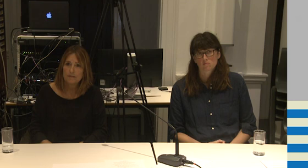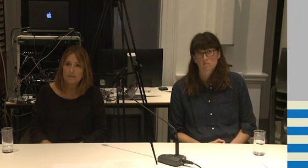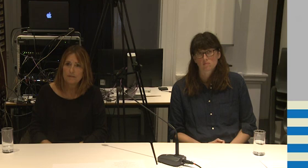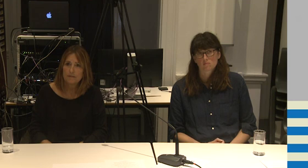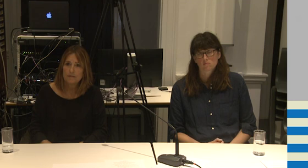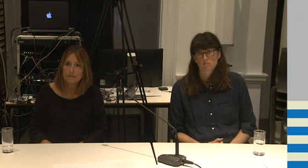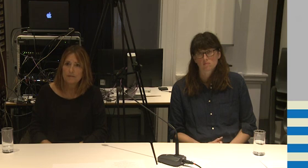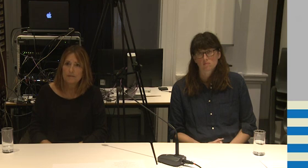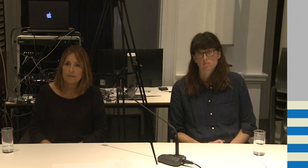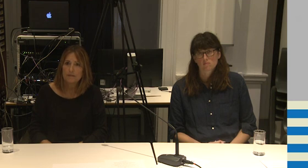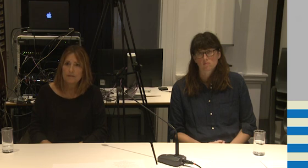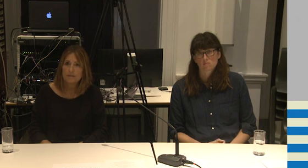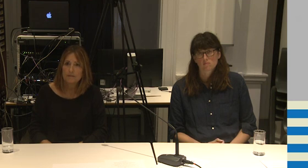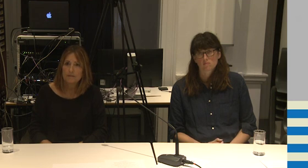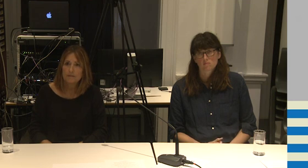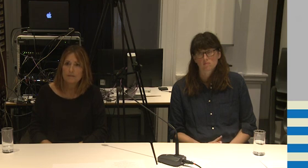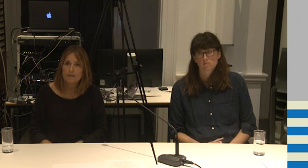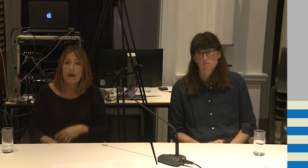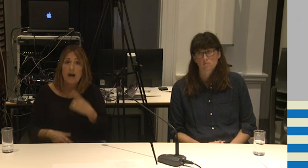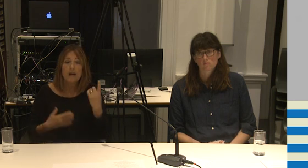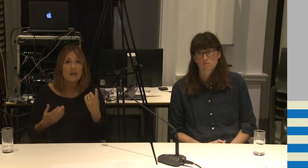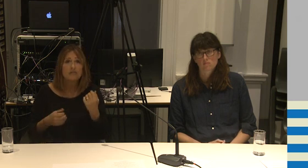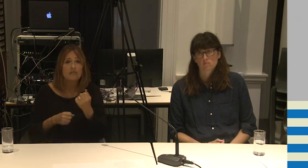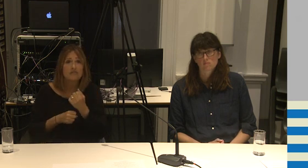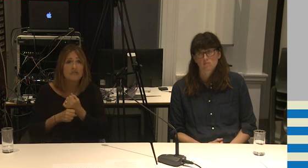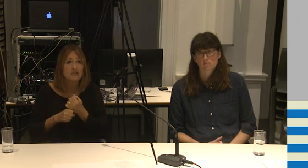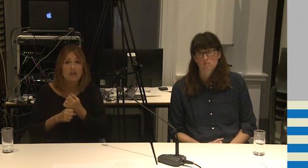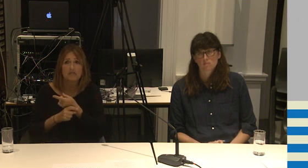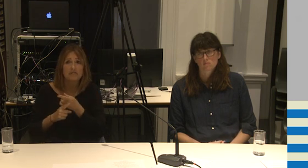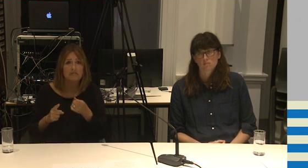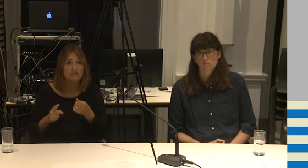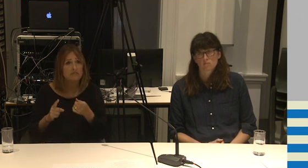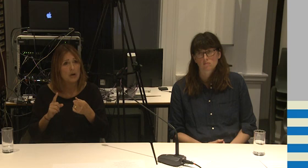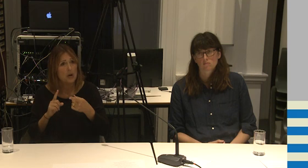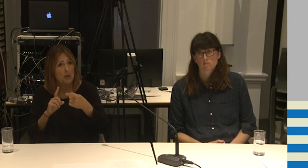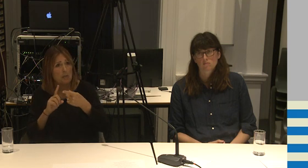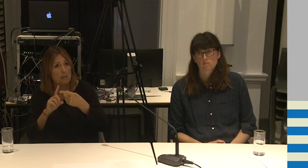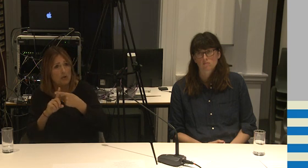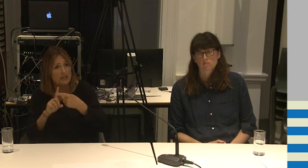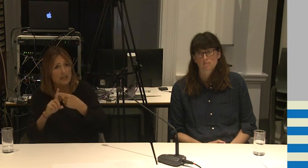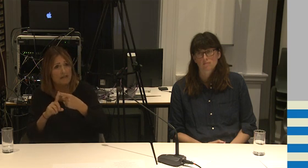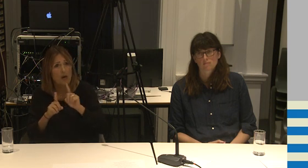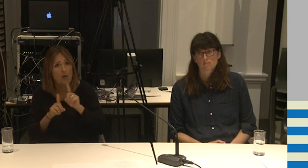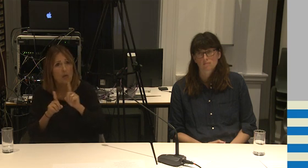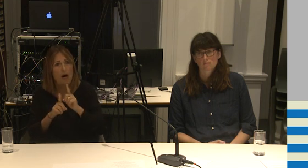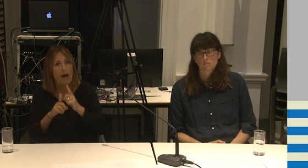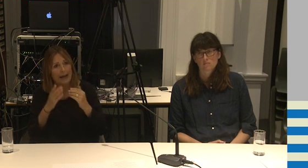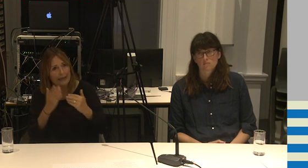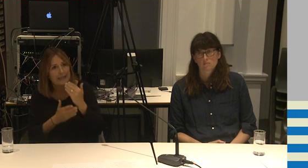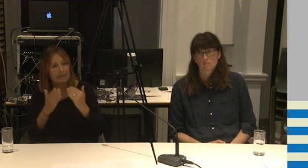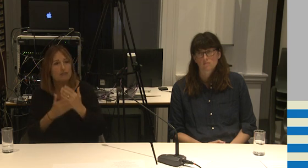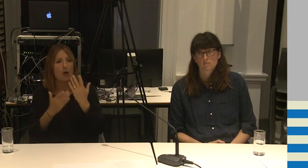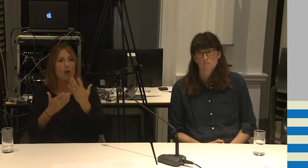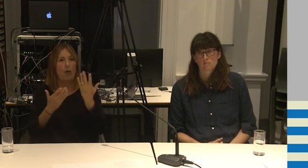I think it's generally a positive experience, because conceptual art, contemporary conceptual art, celebrates a kind